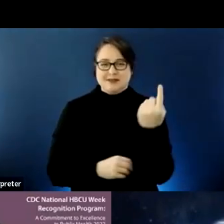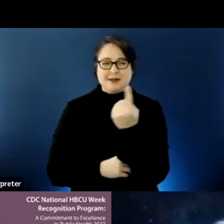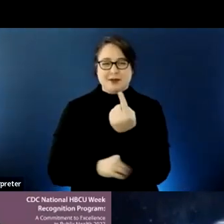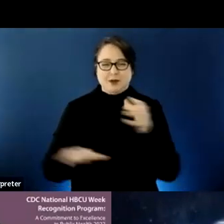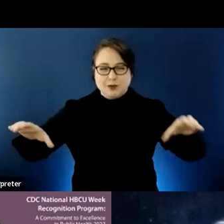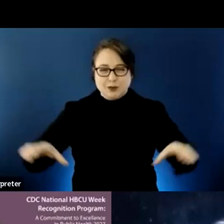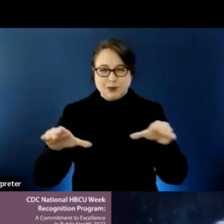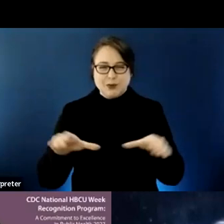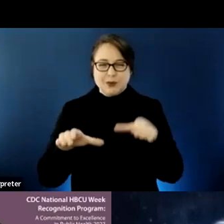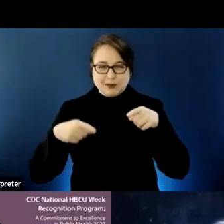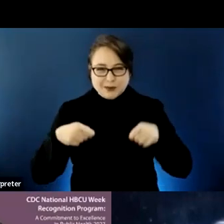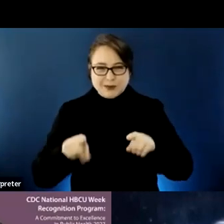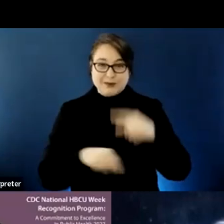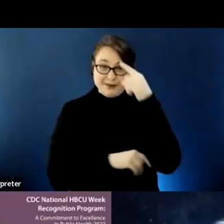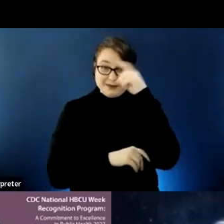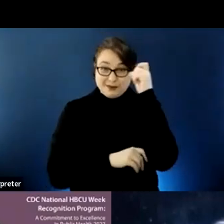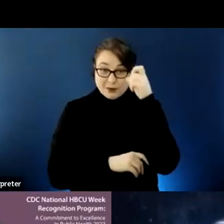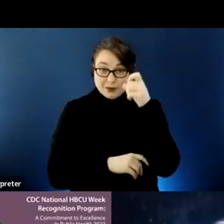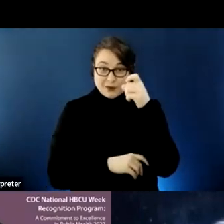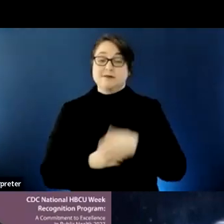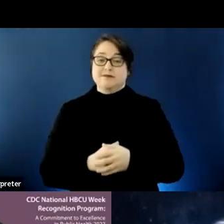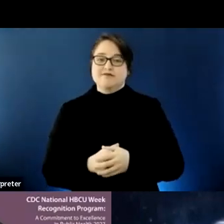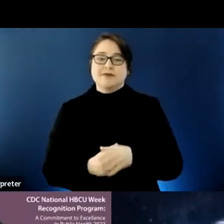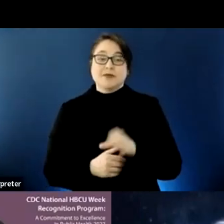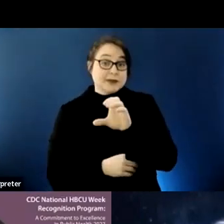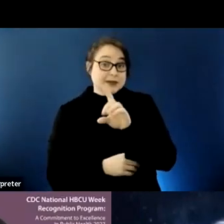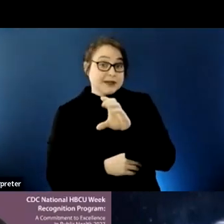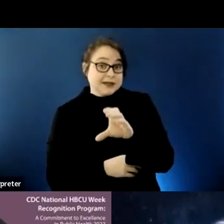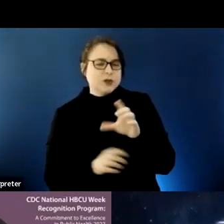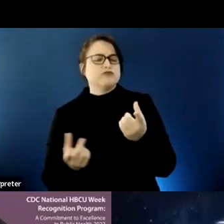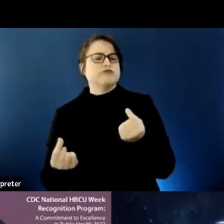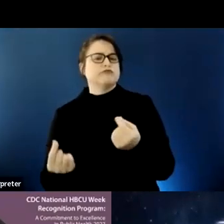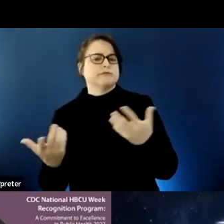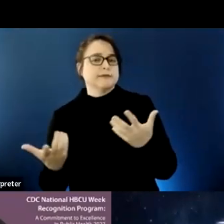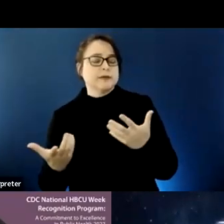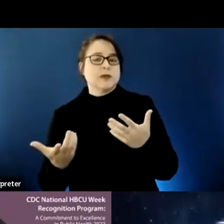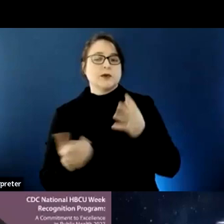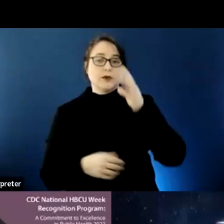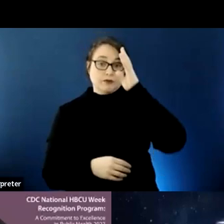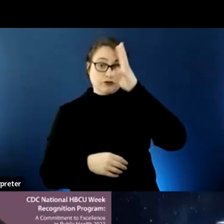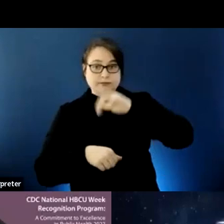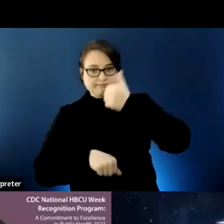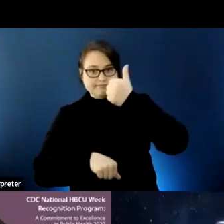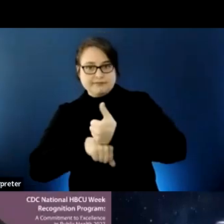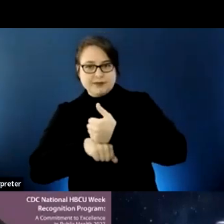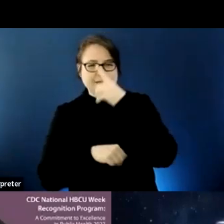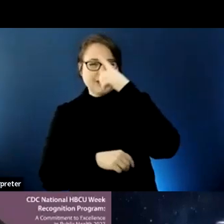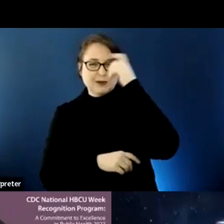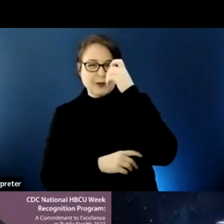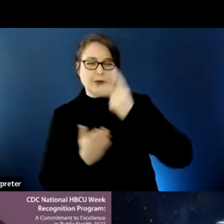academic years. So one thing I would encourage the CDC to do is create a summer program in STEM and